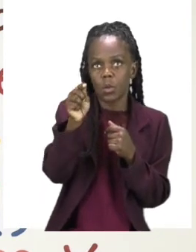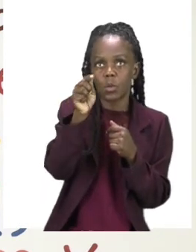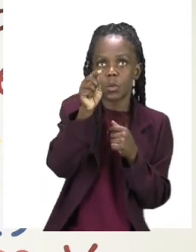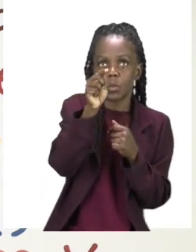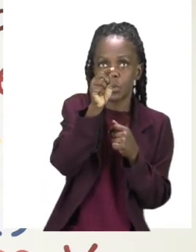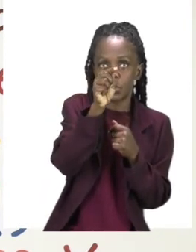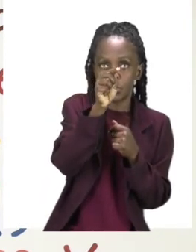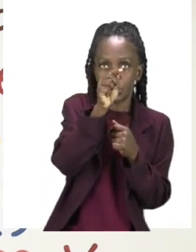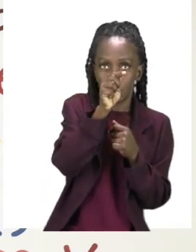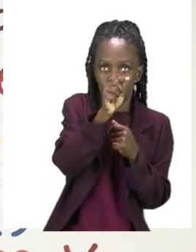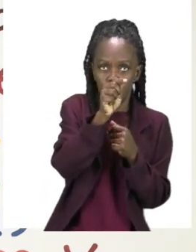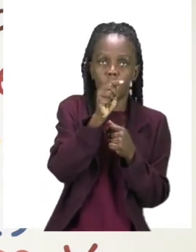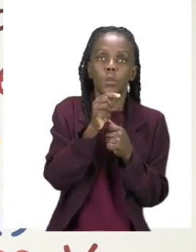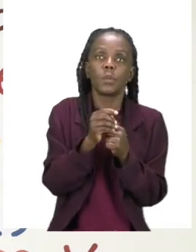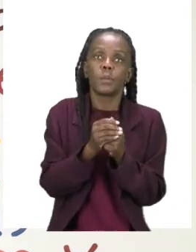Round.